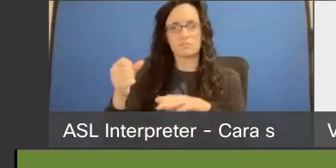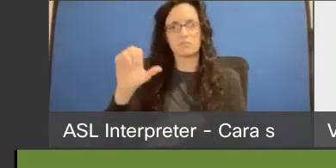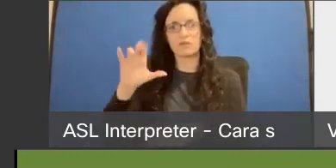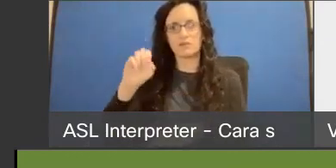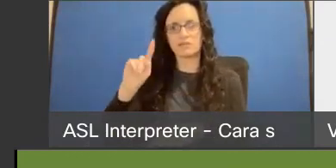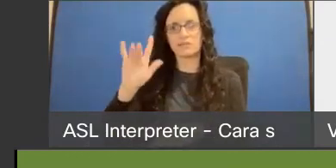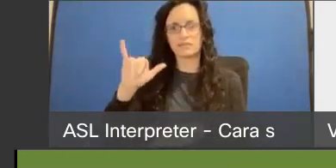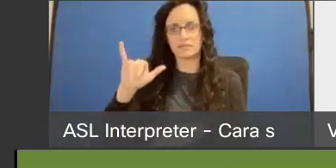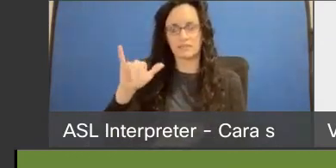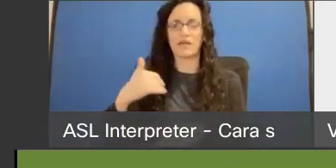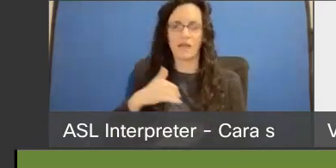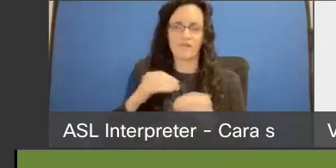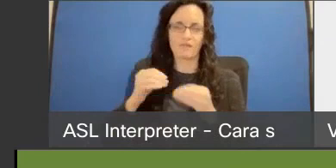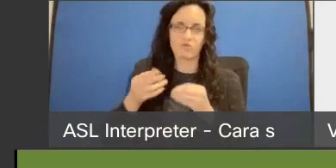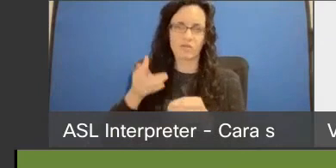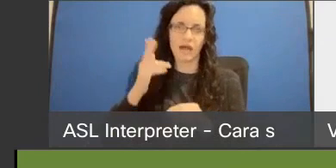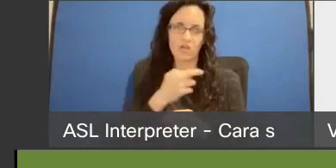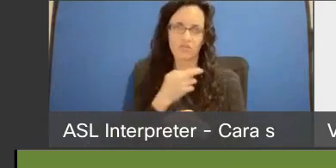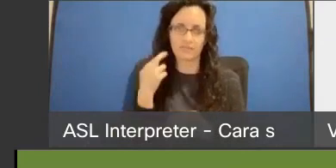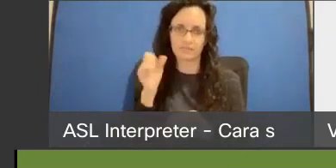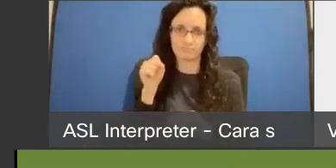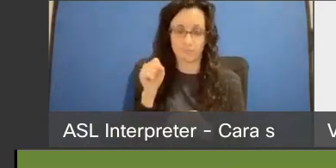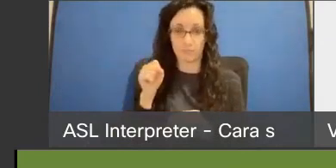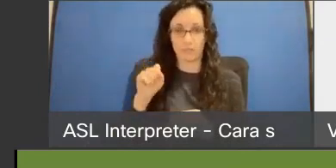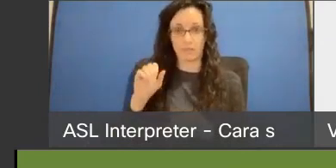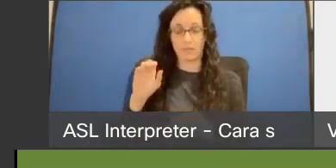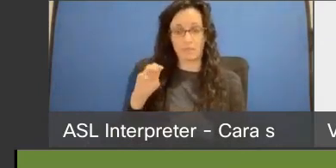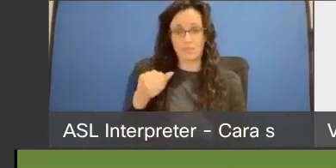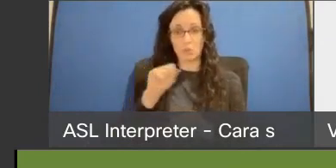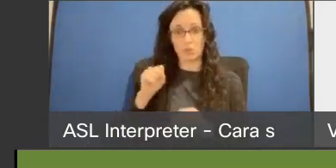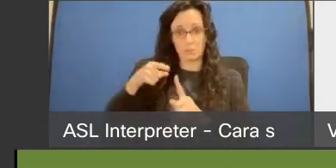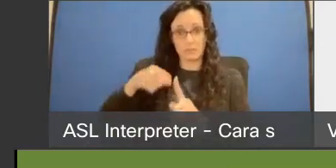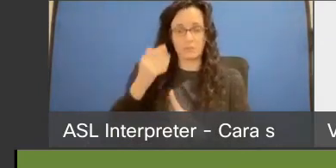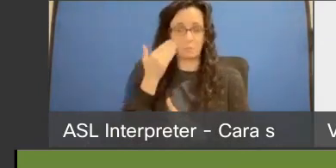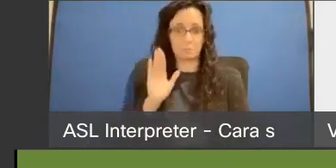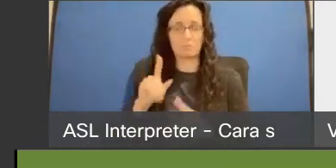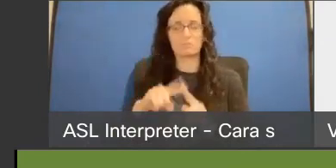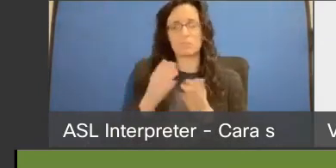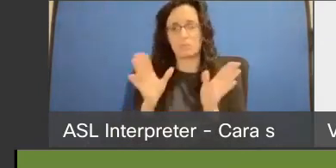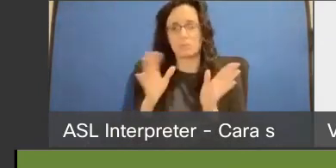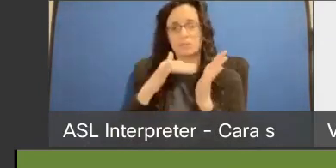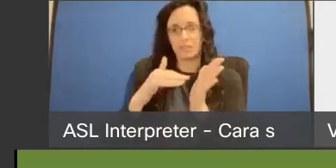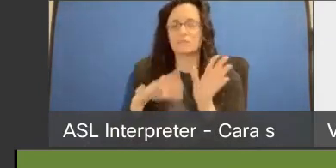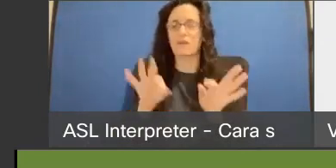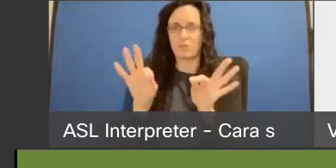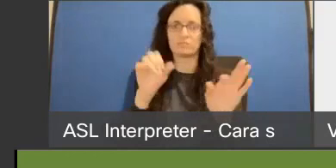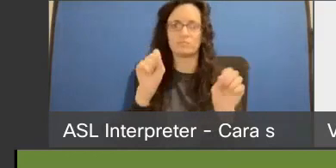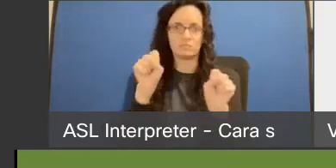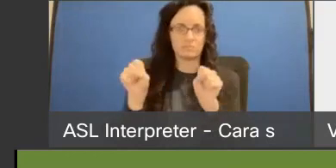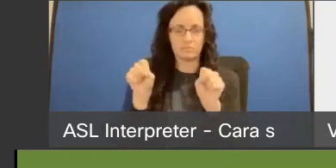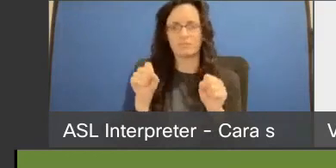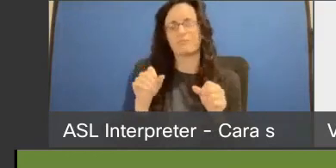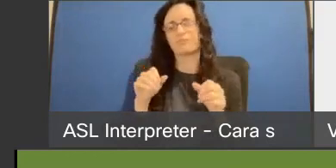risk factor. Yeah. I don't know that Massachusetts particularly has, but other studies in general have found that, sadly. Yeah. That juvenile